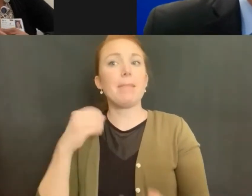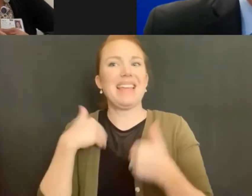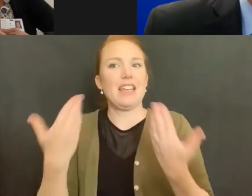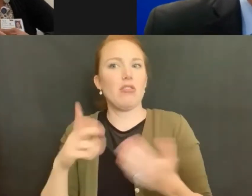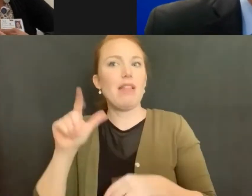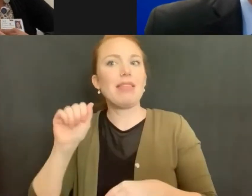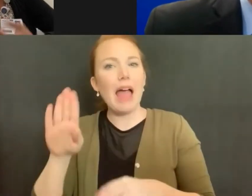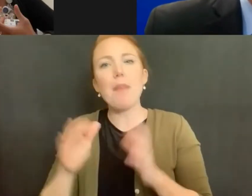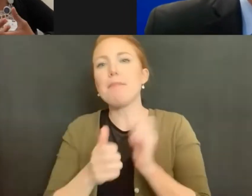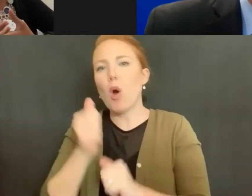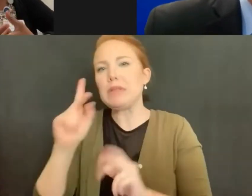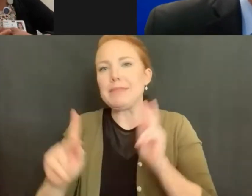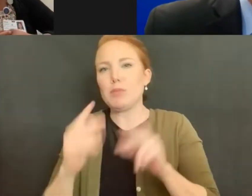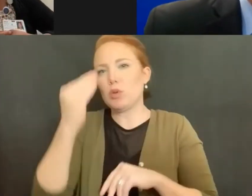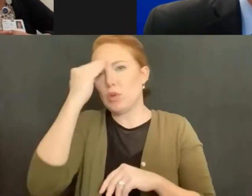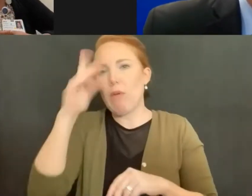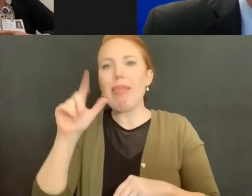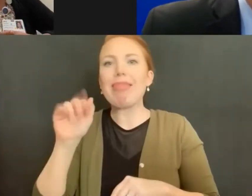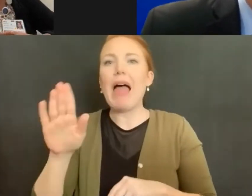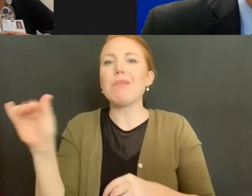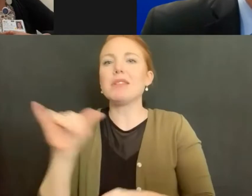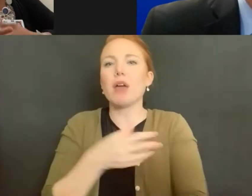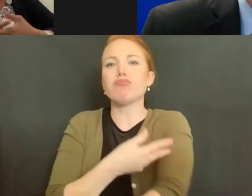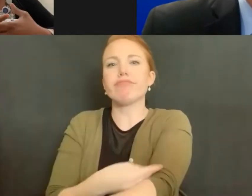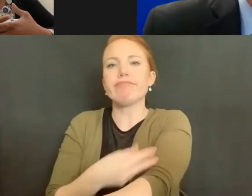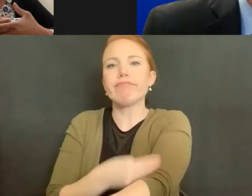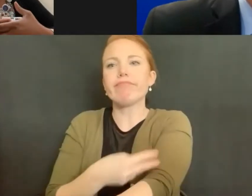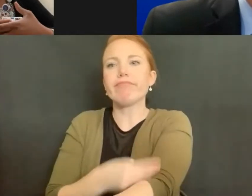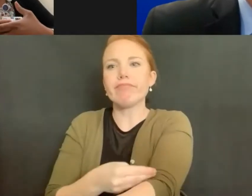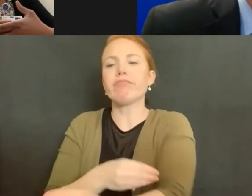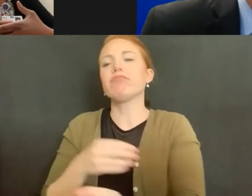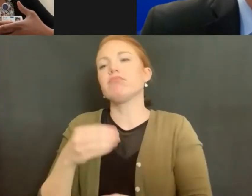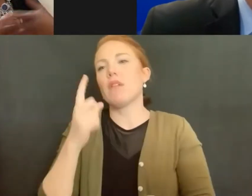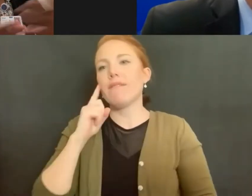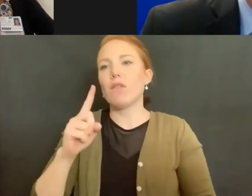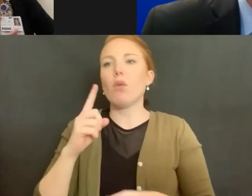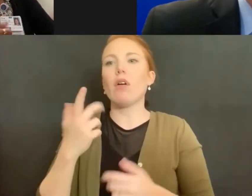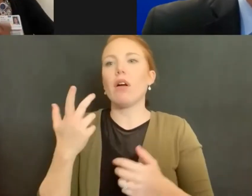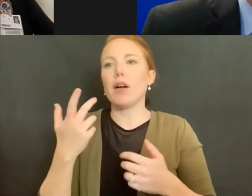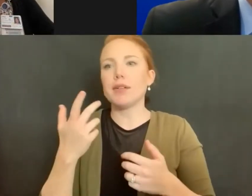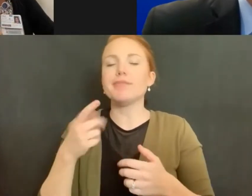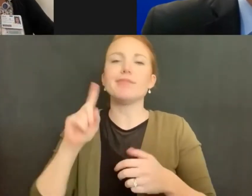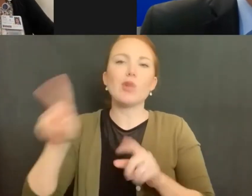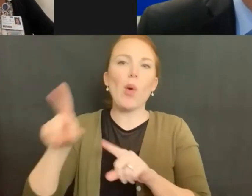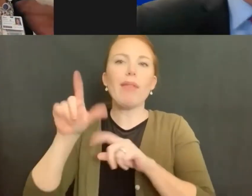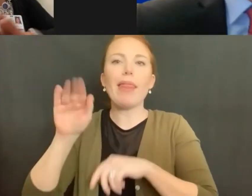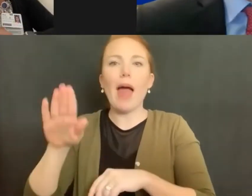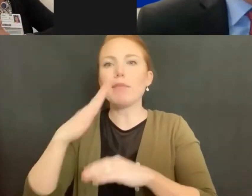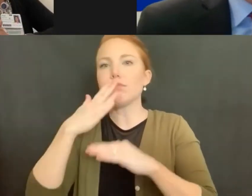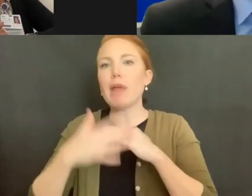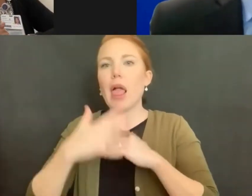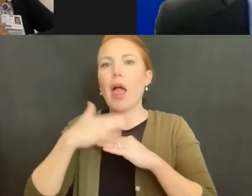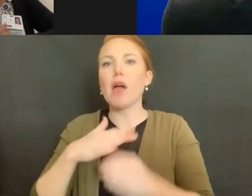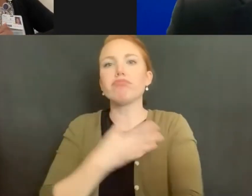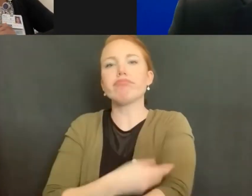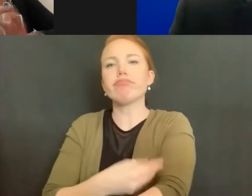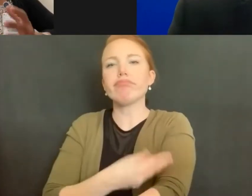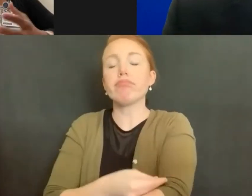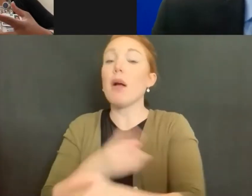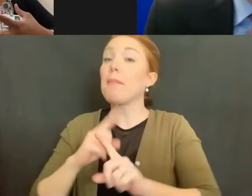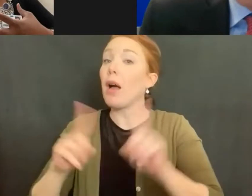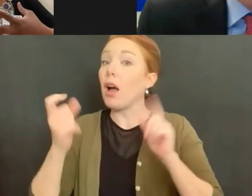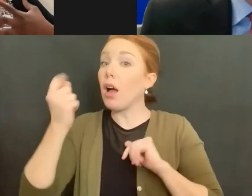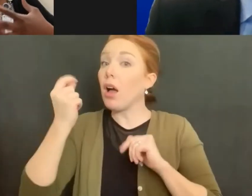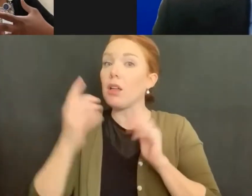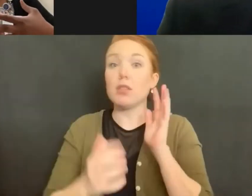know lab as a draw site, like, when you go to the lab and they draw your blood. But the